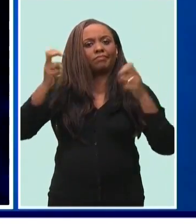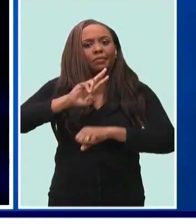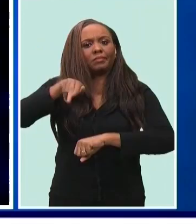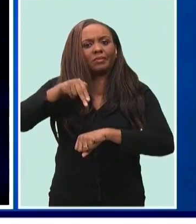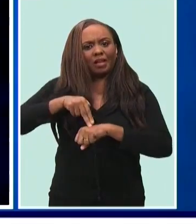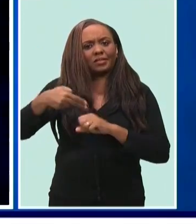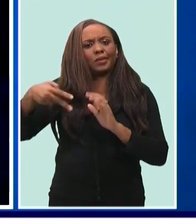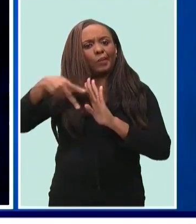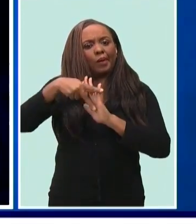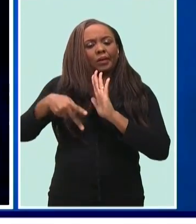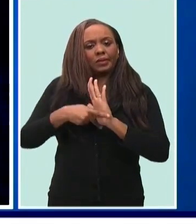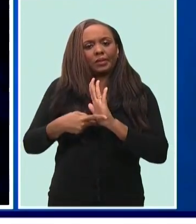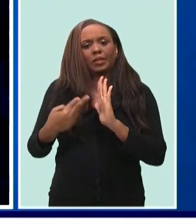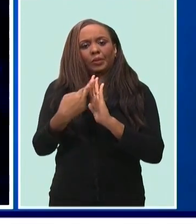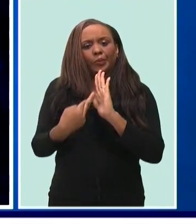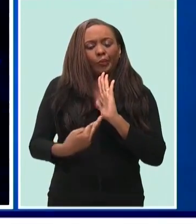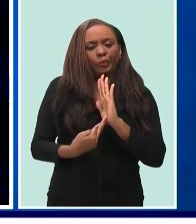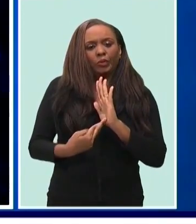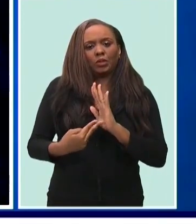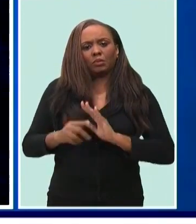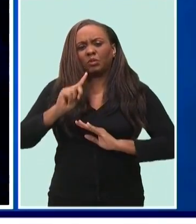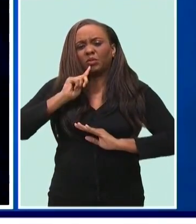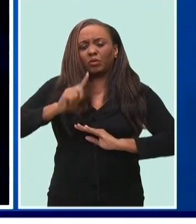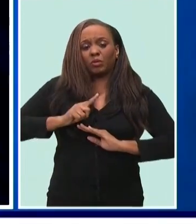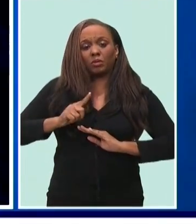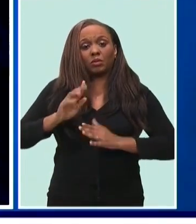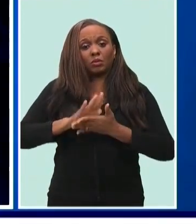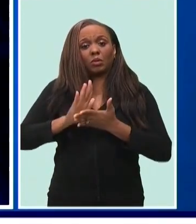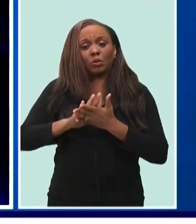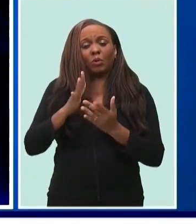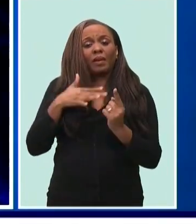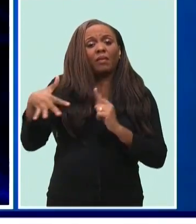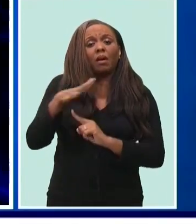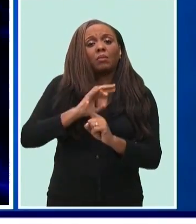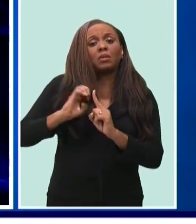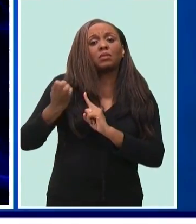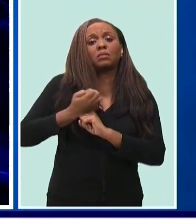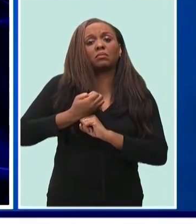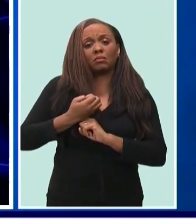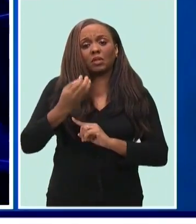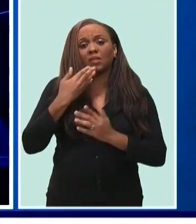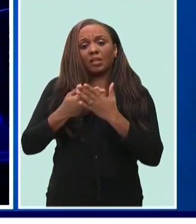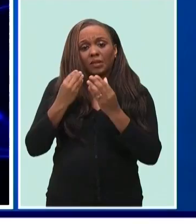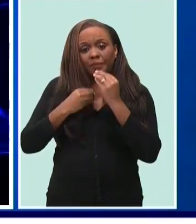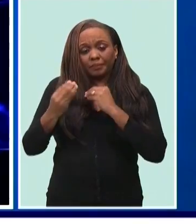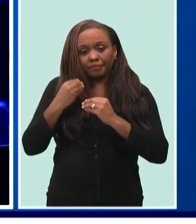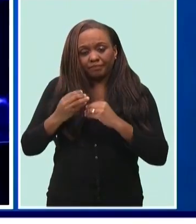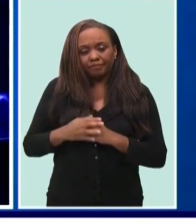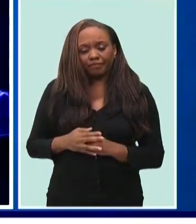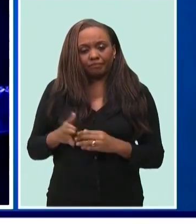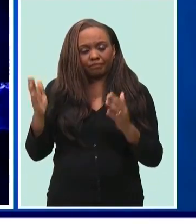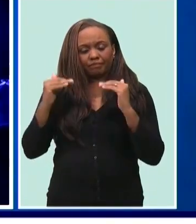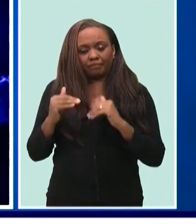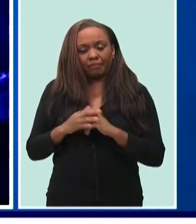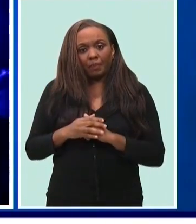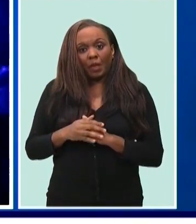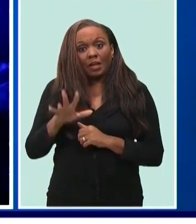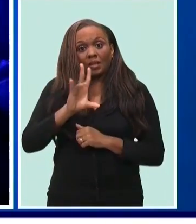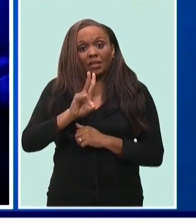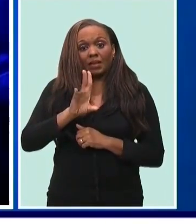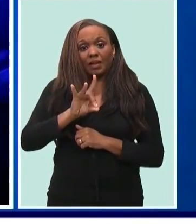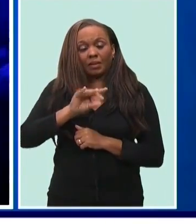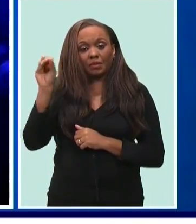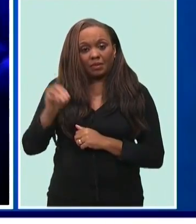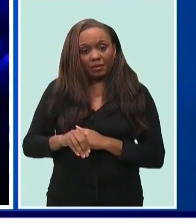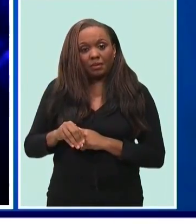national policies and guidelines to ensure a healthy school environment. Number 5, 78% of the population feels